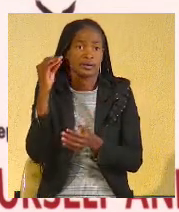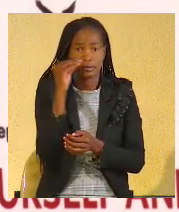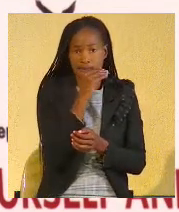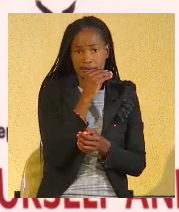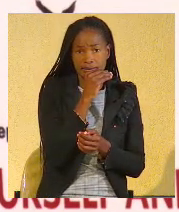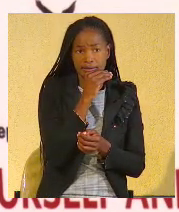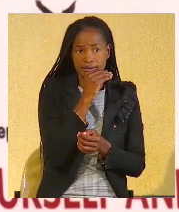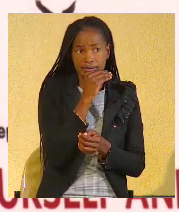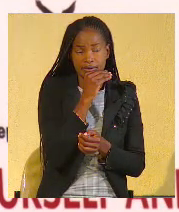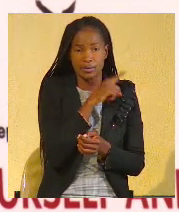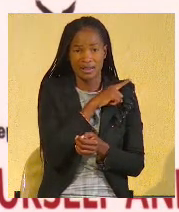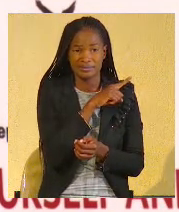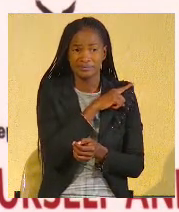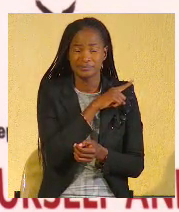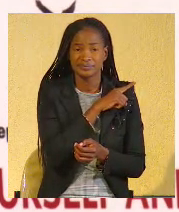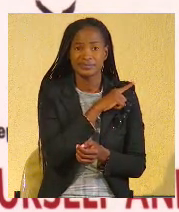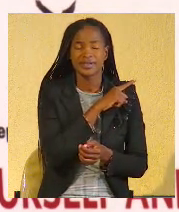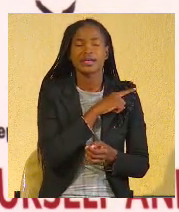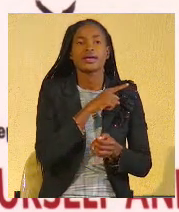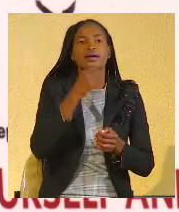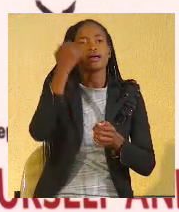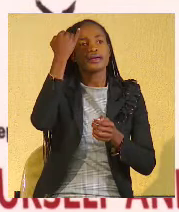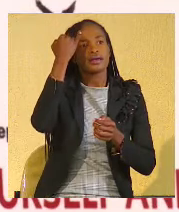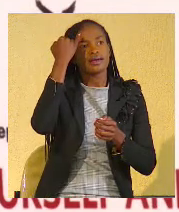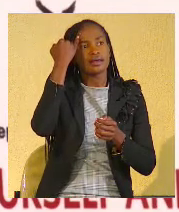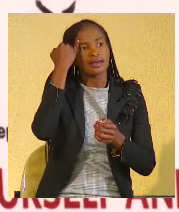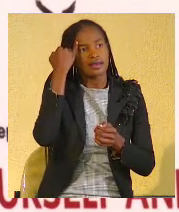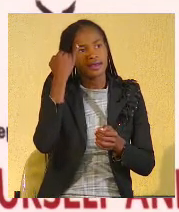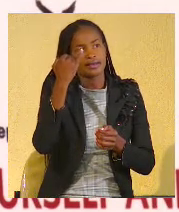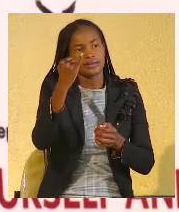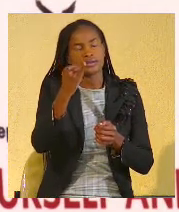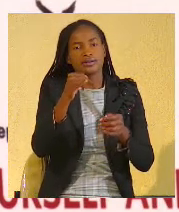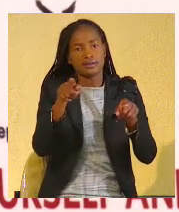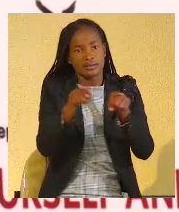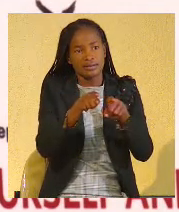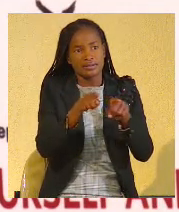This is in line with the proposed standard operating procedures